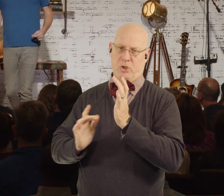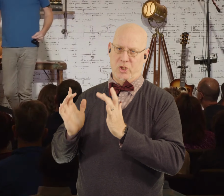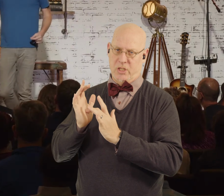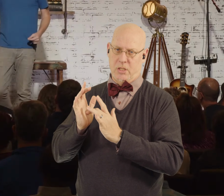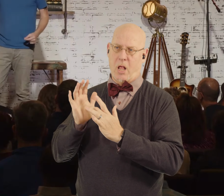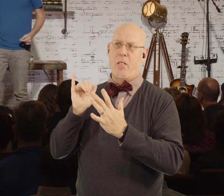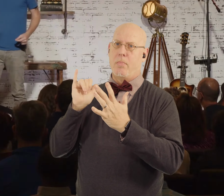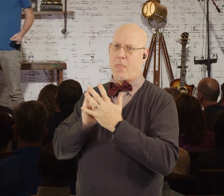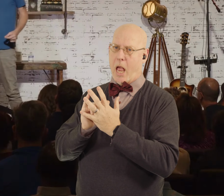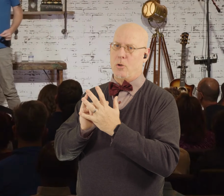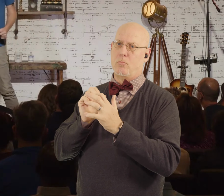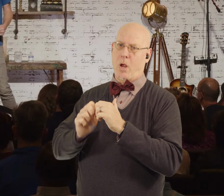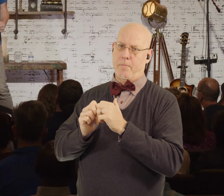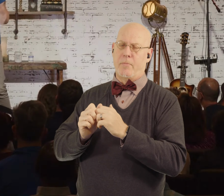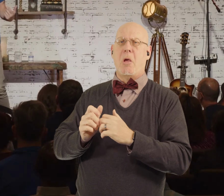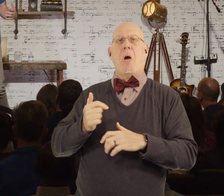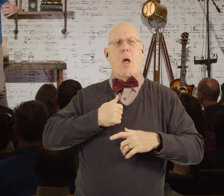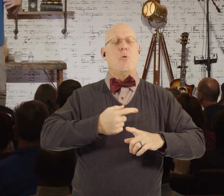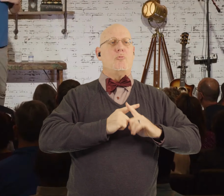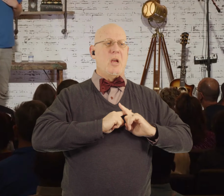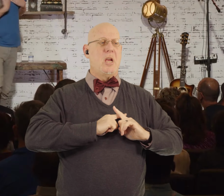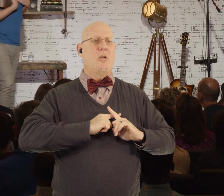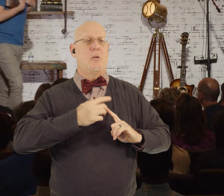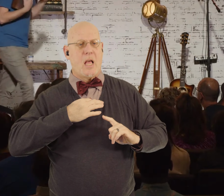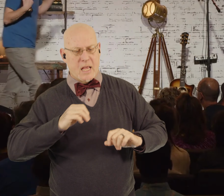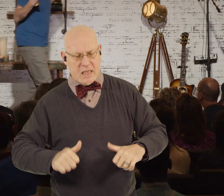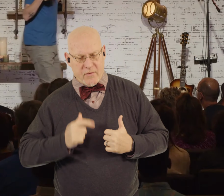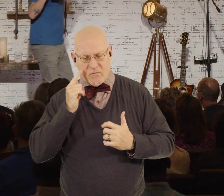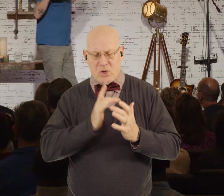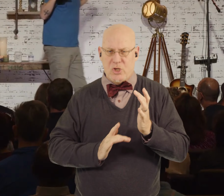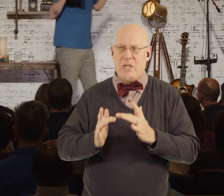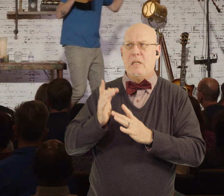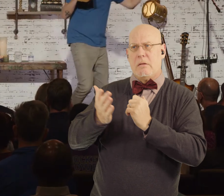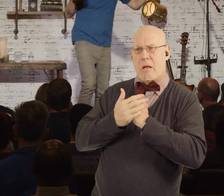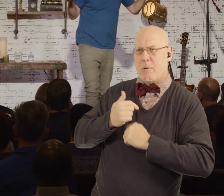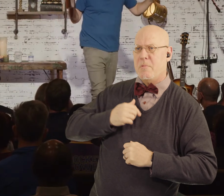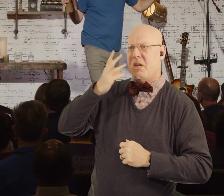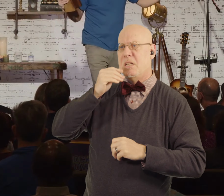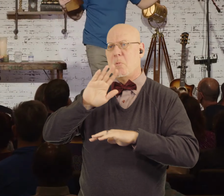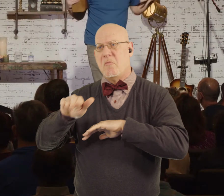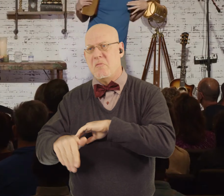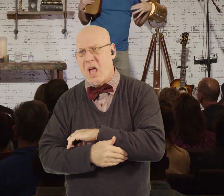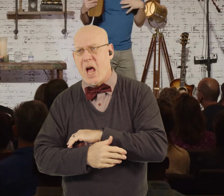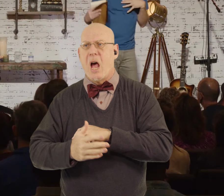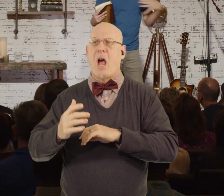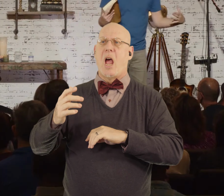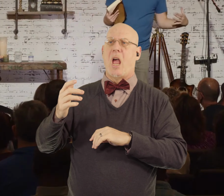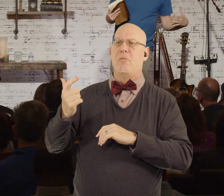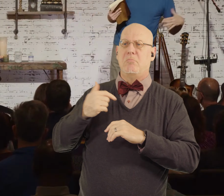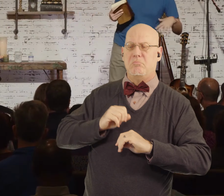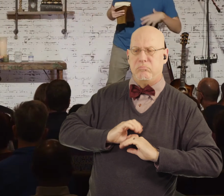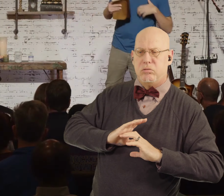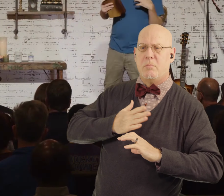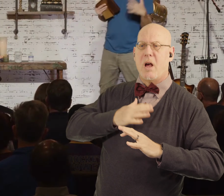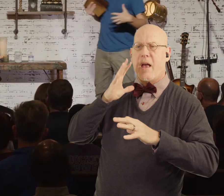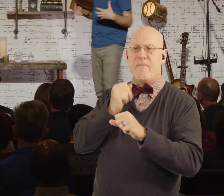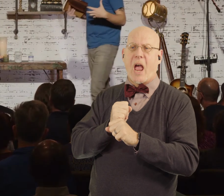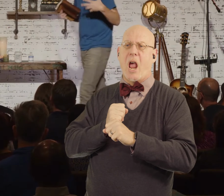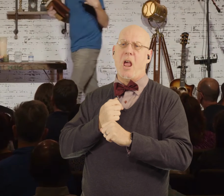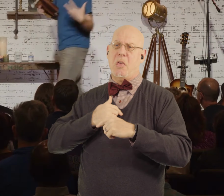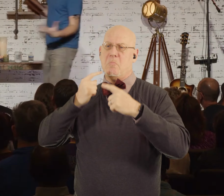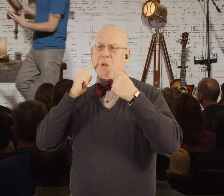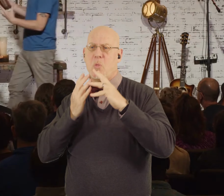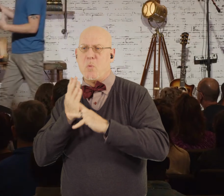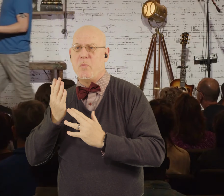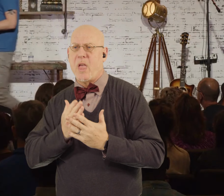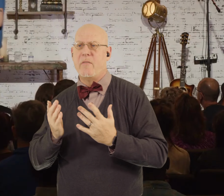exclusively. And so if you would say, hey, I'm a Christian. I like living for Jesus. He helps me sleep at night, and he kind of bolsters my